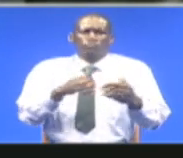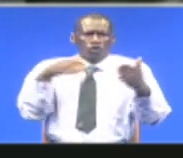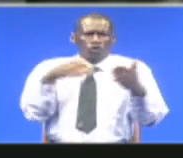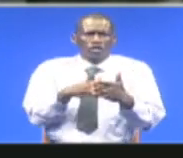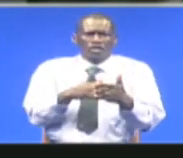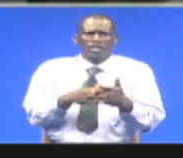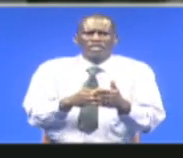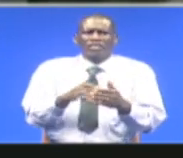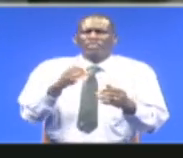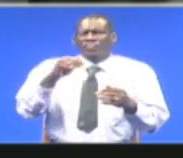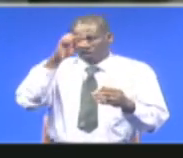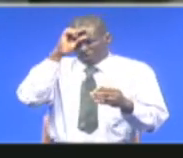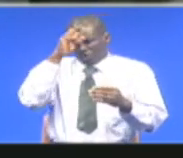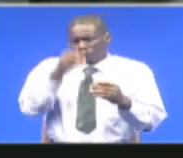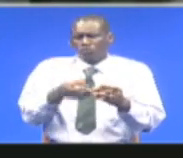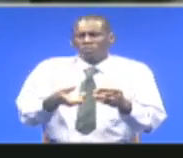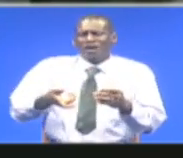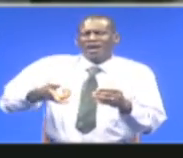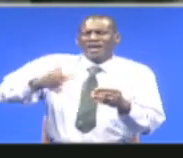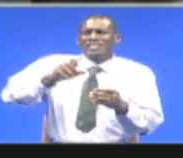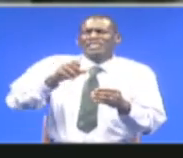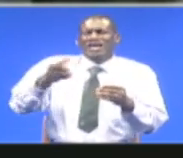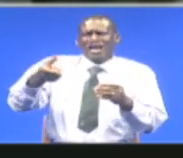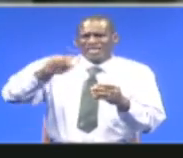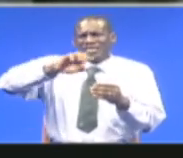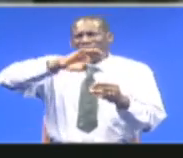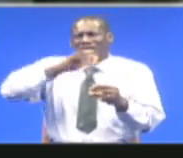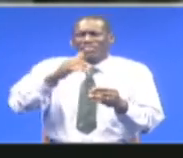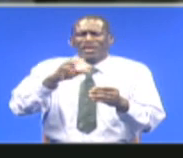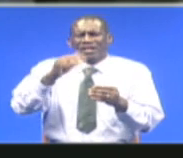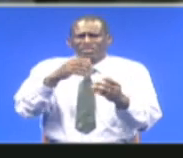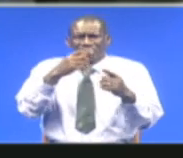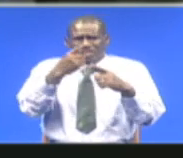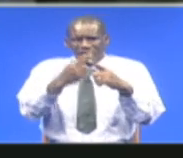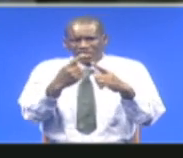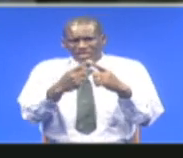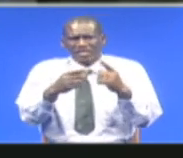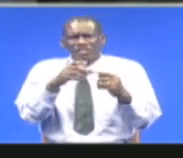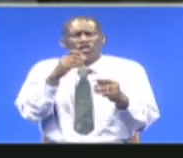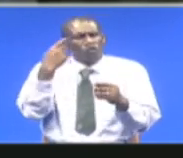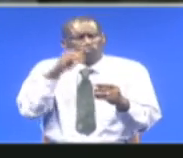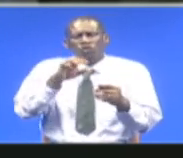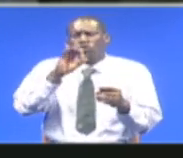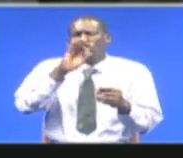of office pending the determination of a petition filed by activist Okia Omtata.